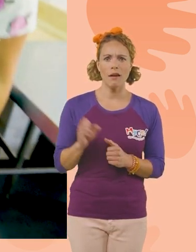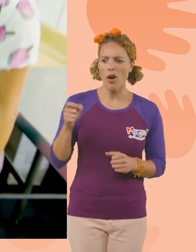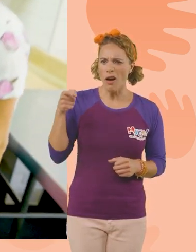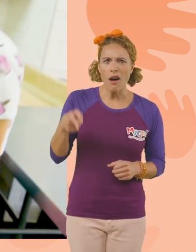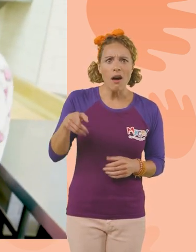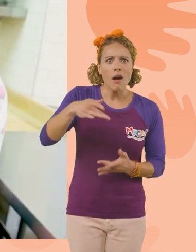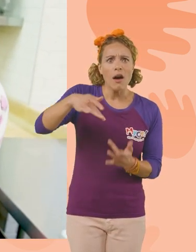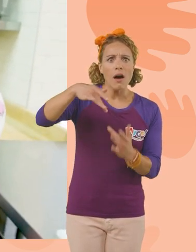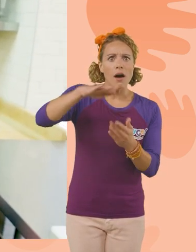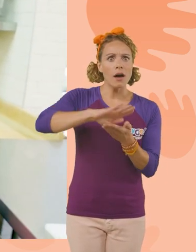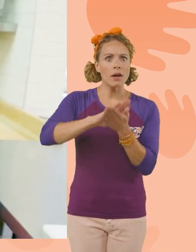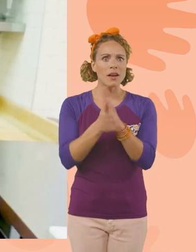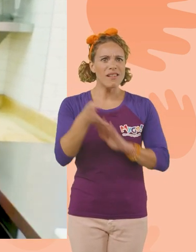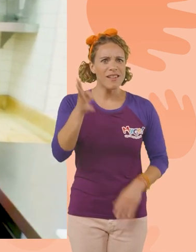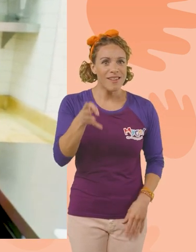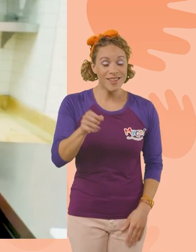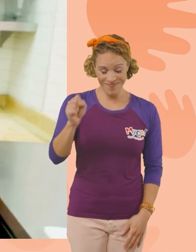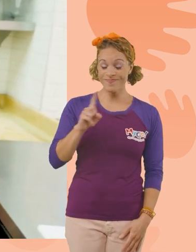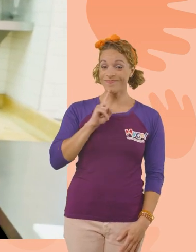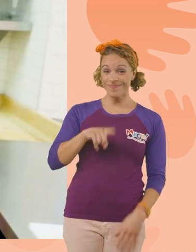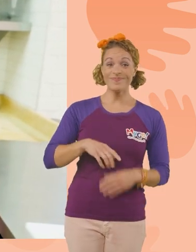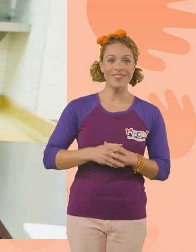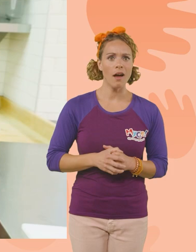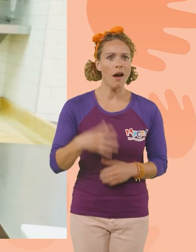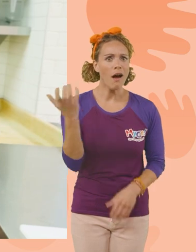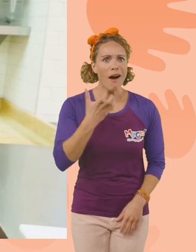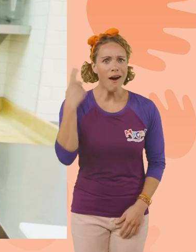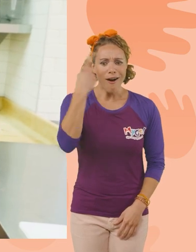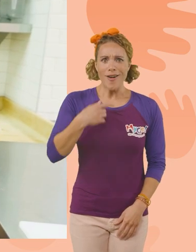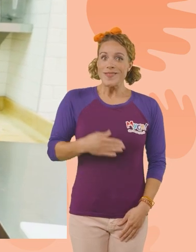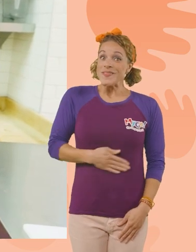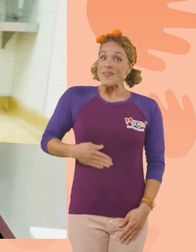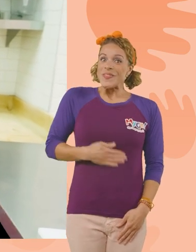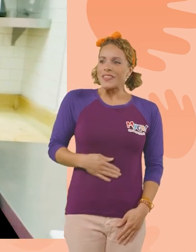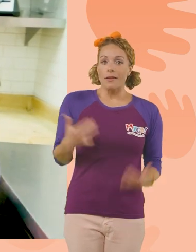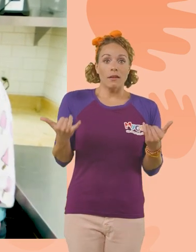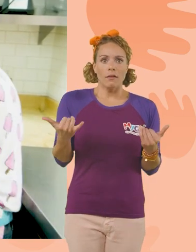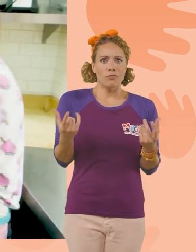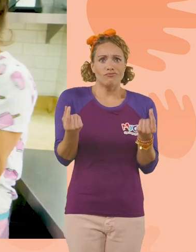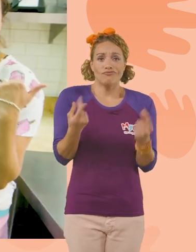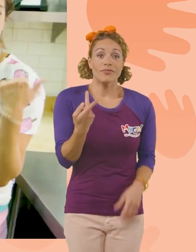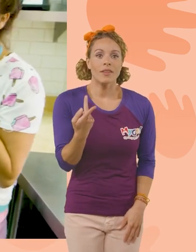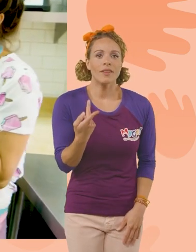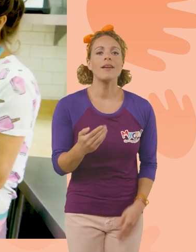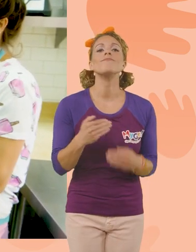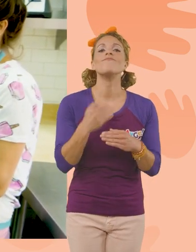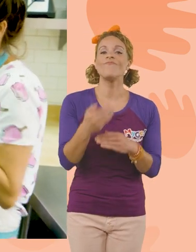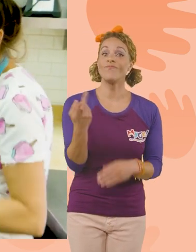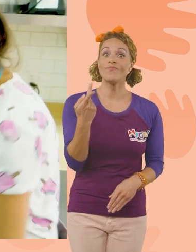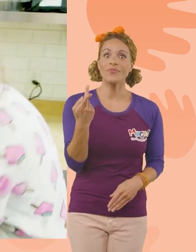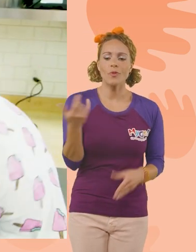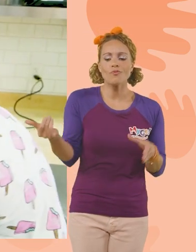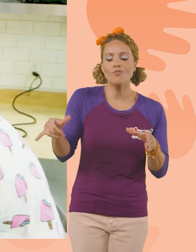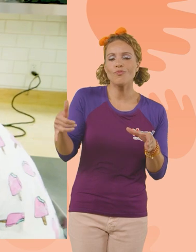So that just blends it up into a liquid? It sure does. Wow, that looks so yummy. Well, now what do? Now we're gonna put it